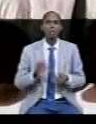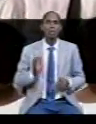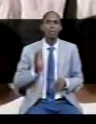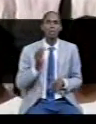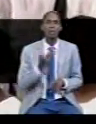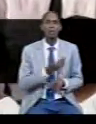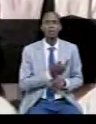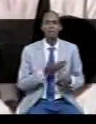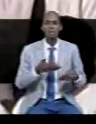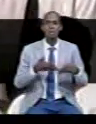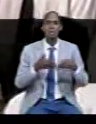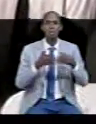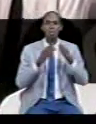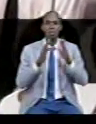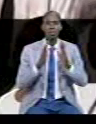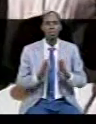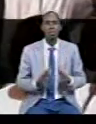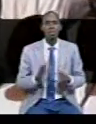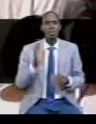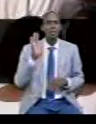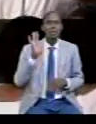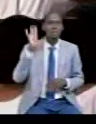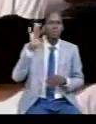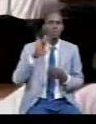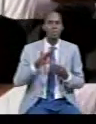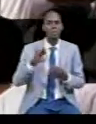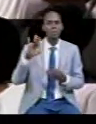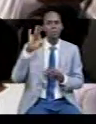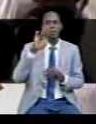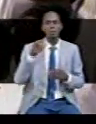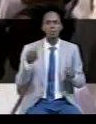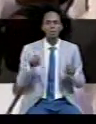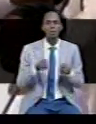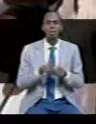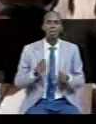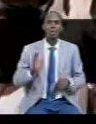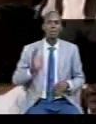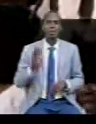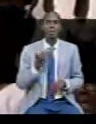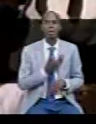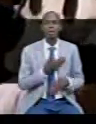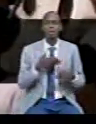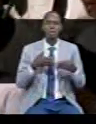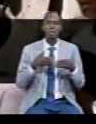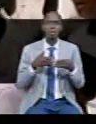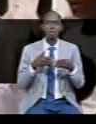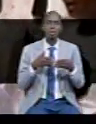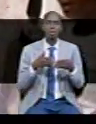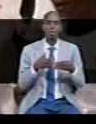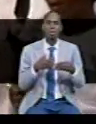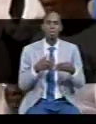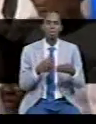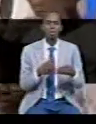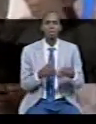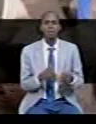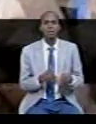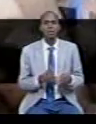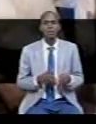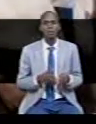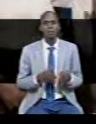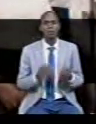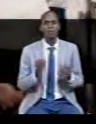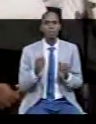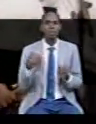as our leader, his spirit was our guide.